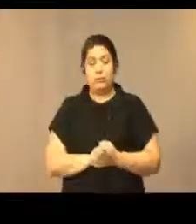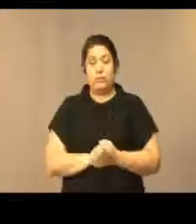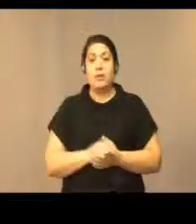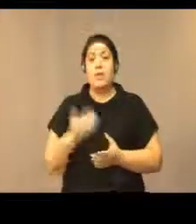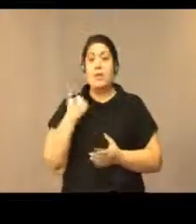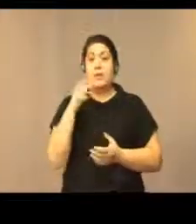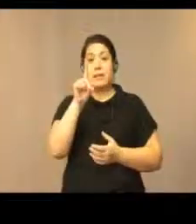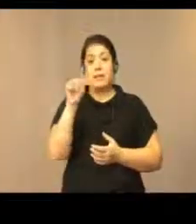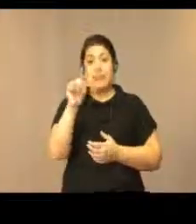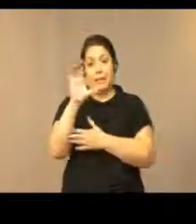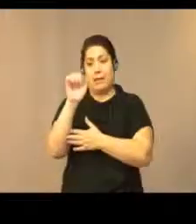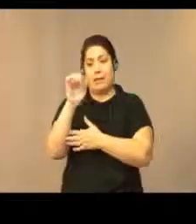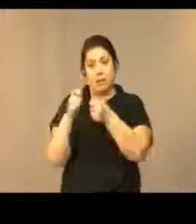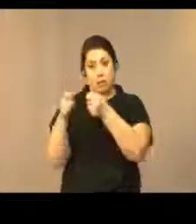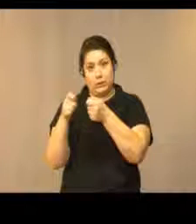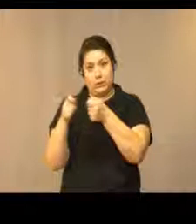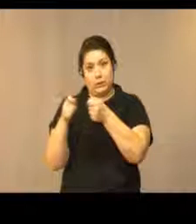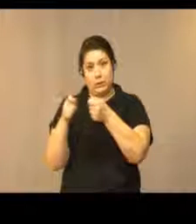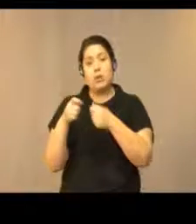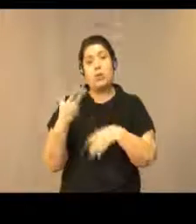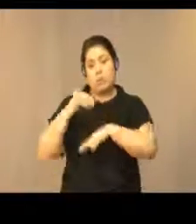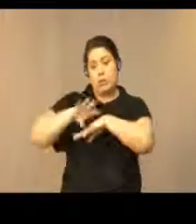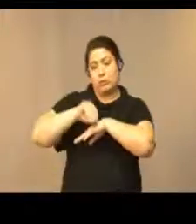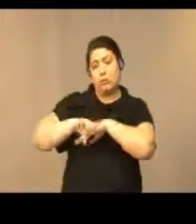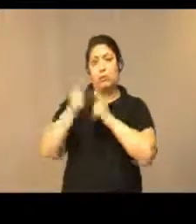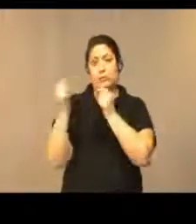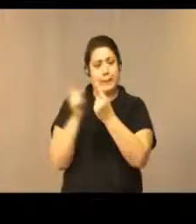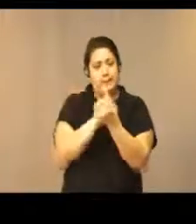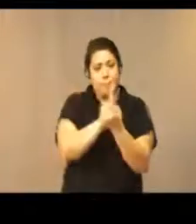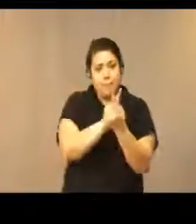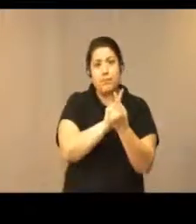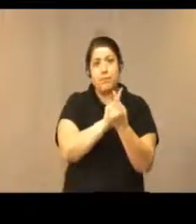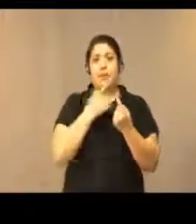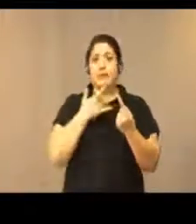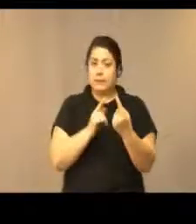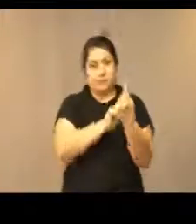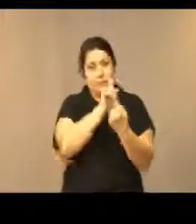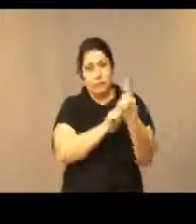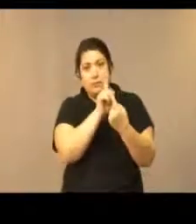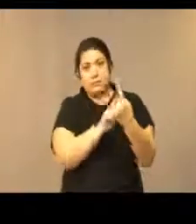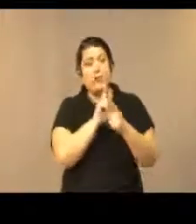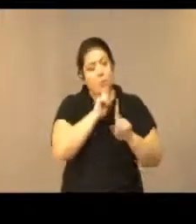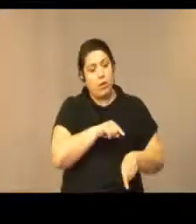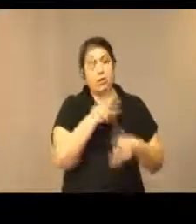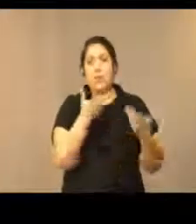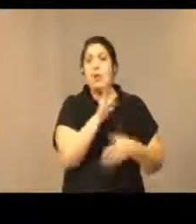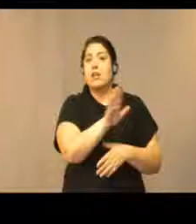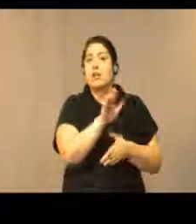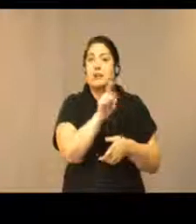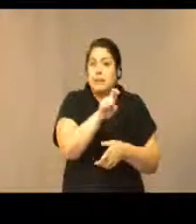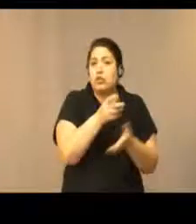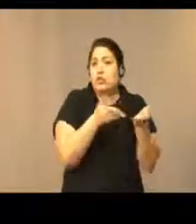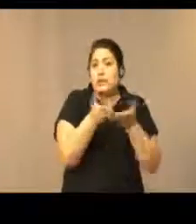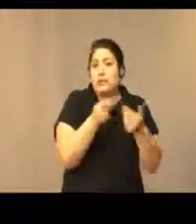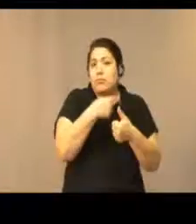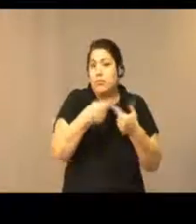Disability case management. Disability case managers here work with clients and families on a one-to-one basis to address their specific service requests